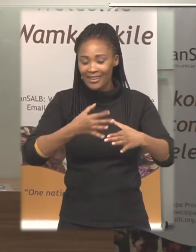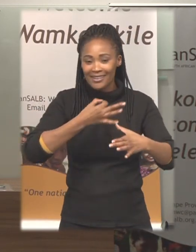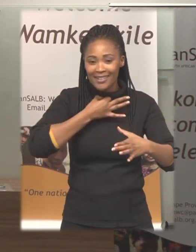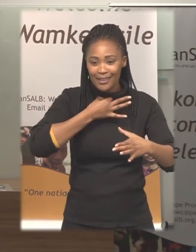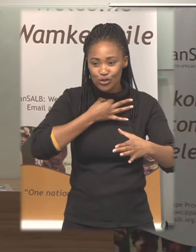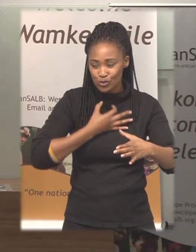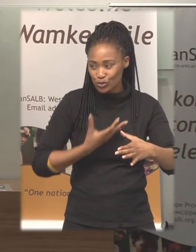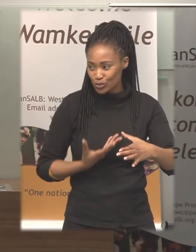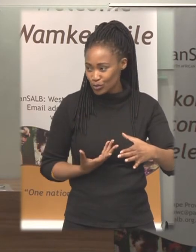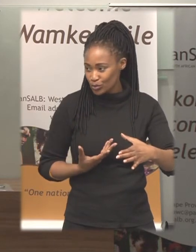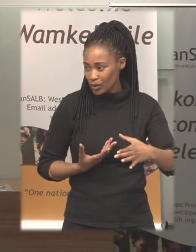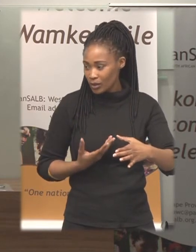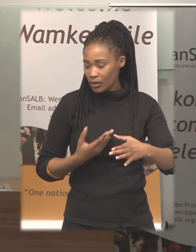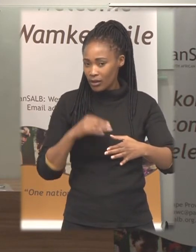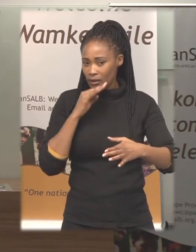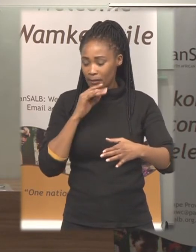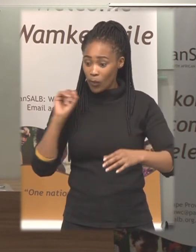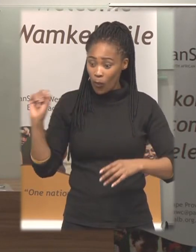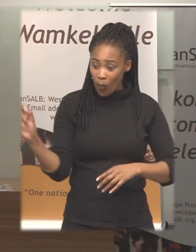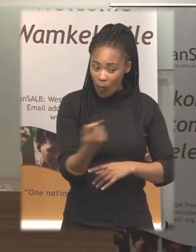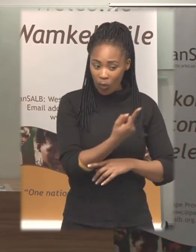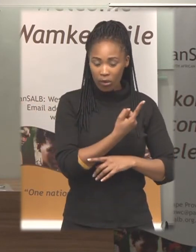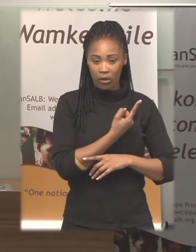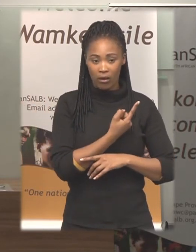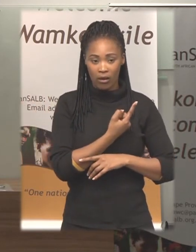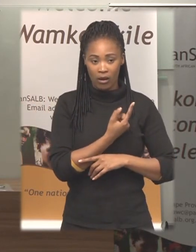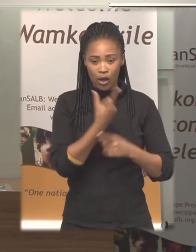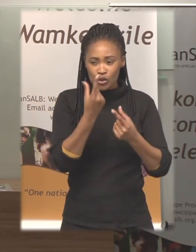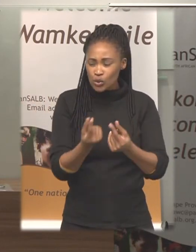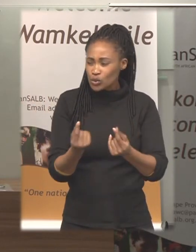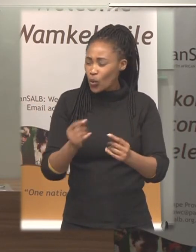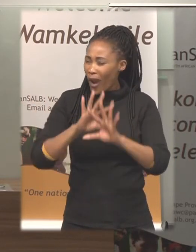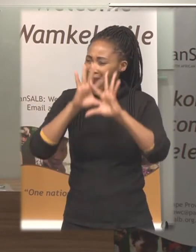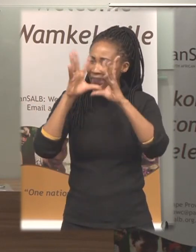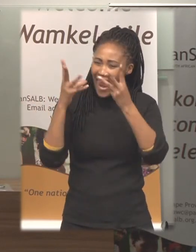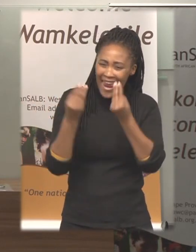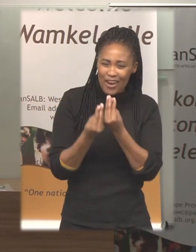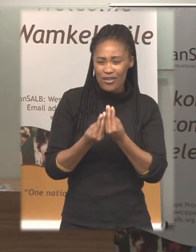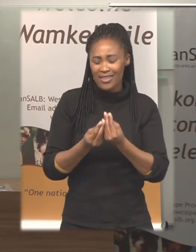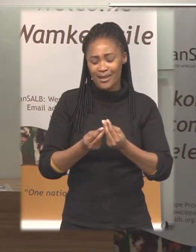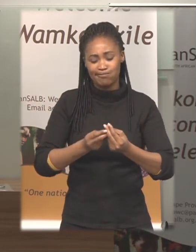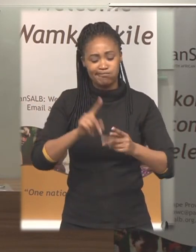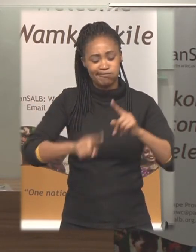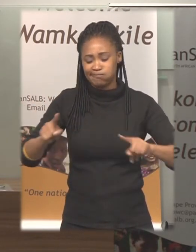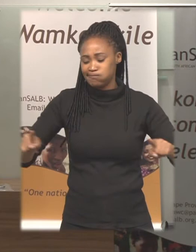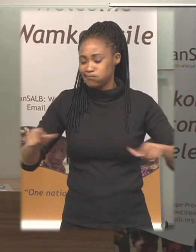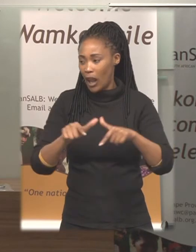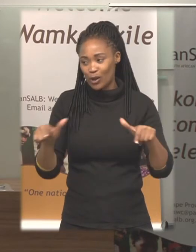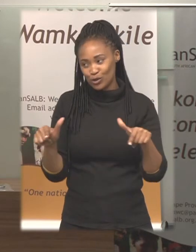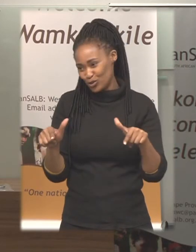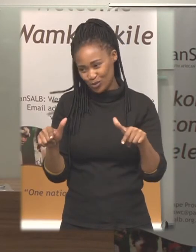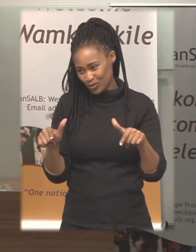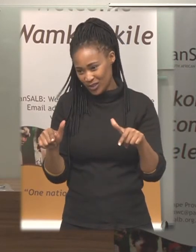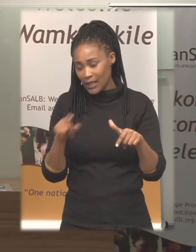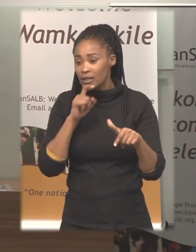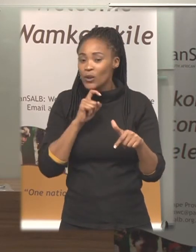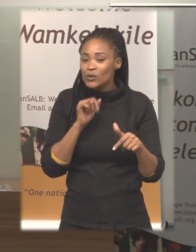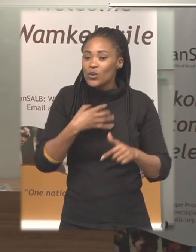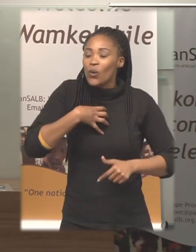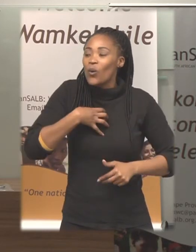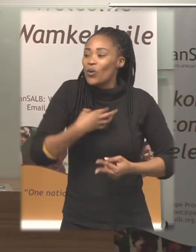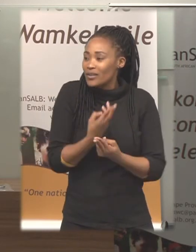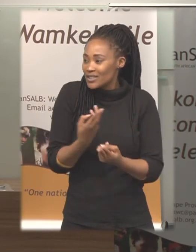English. It doesn't have to be that everybody is doing everything in all the languages. People are using the resources that they've